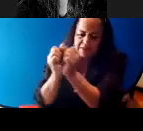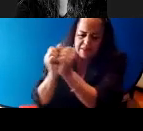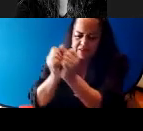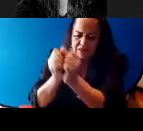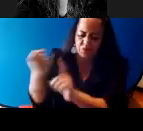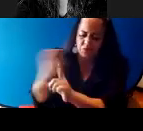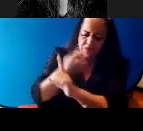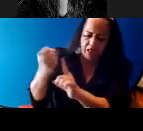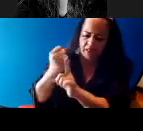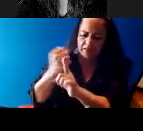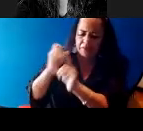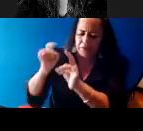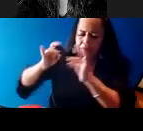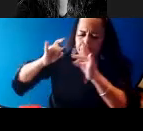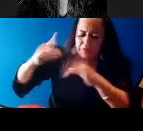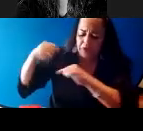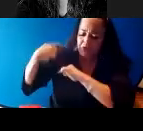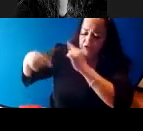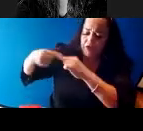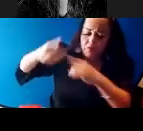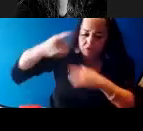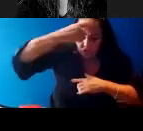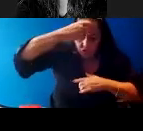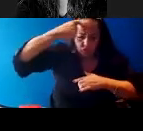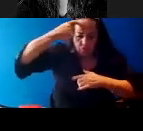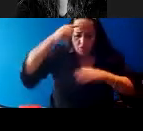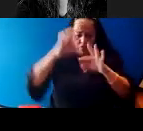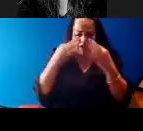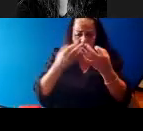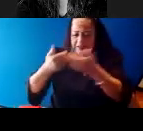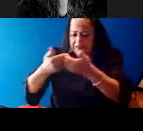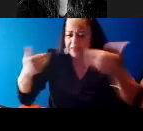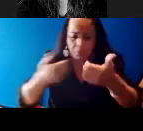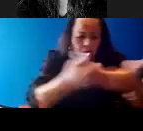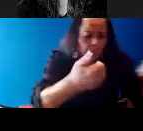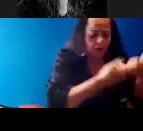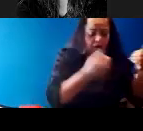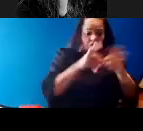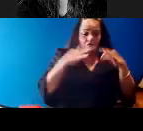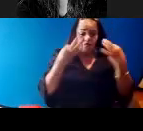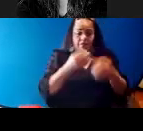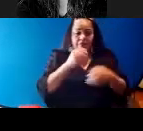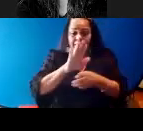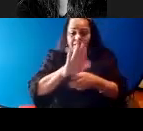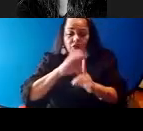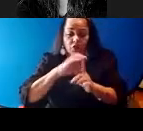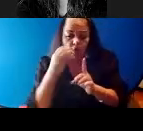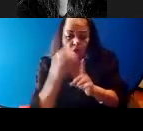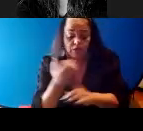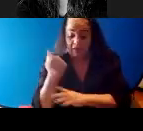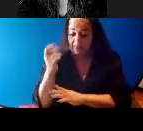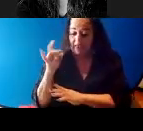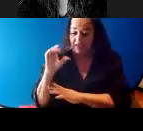slavery caused generational trauma for families who were forcibly separated from one another and their culture. The